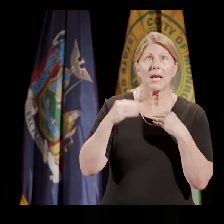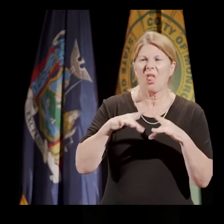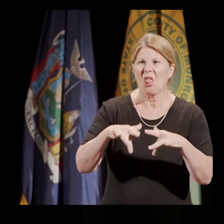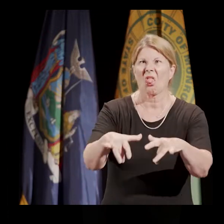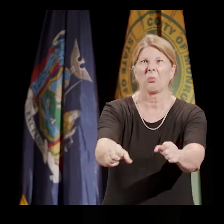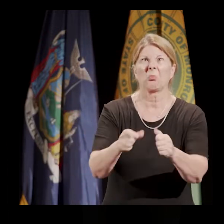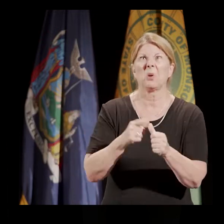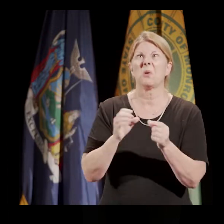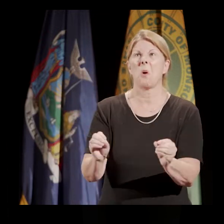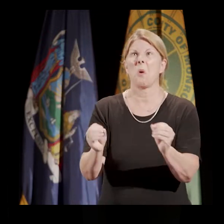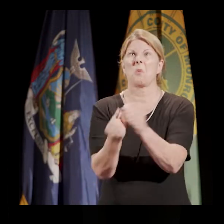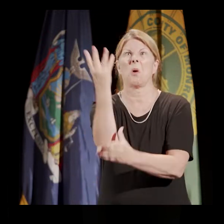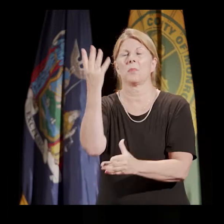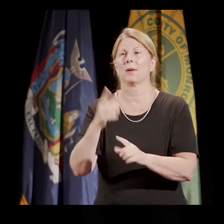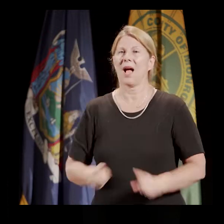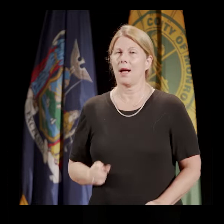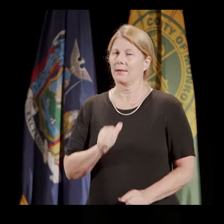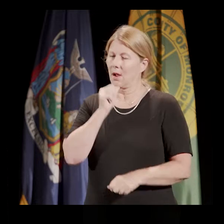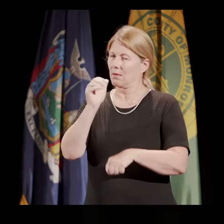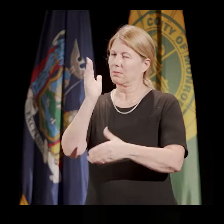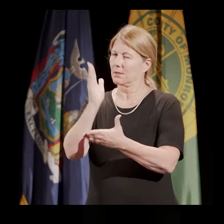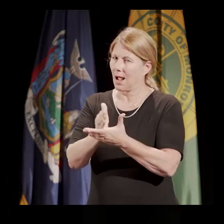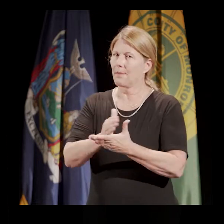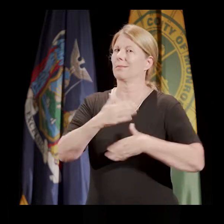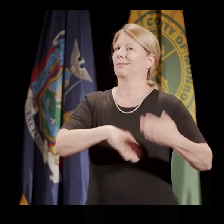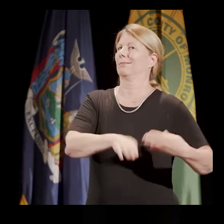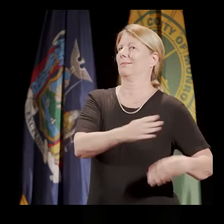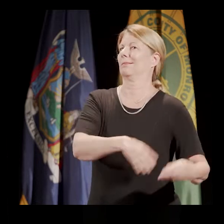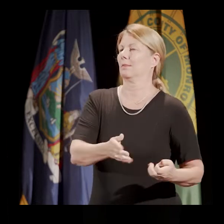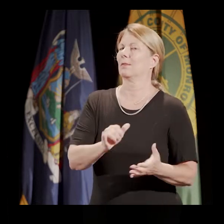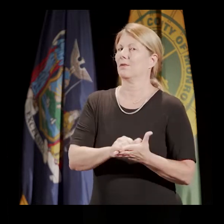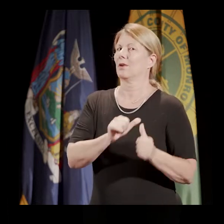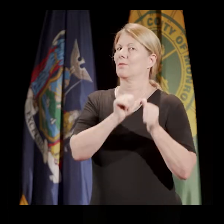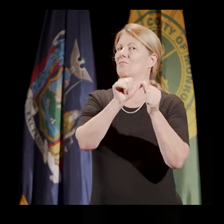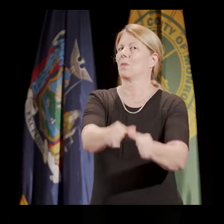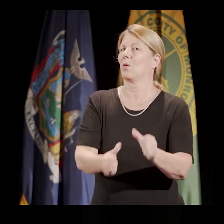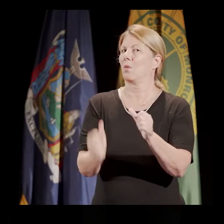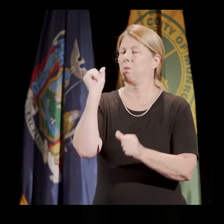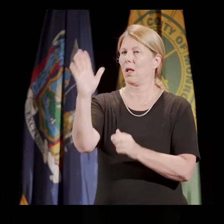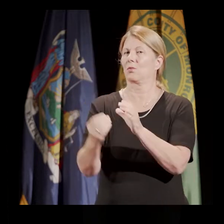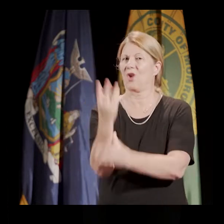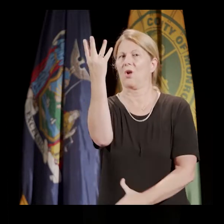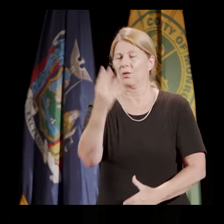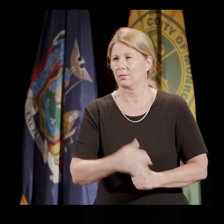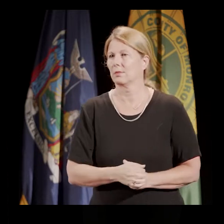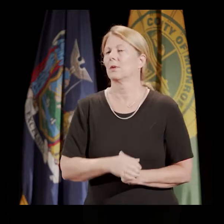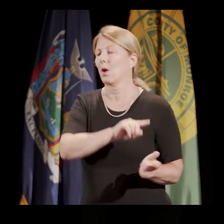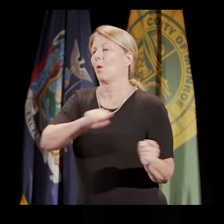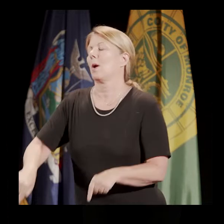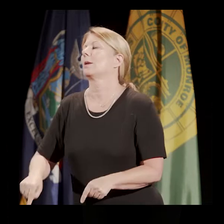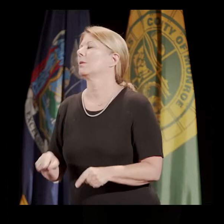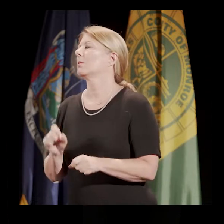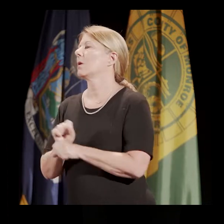following it at City Hall. So we're going to continue to keep planting those crops. Because when you come to work at City Hall, we do two